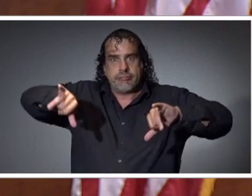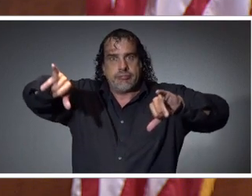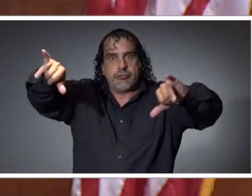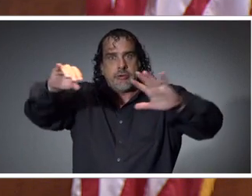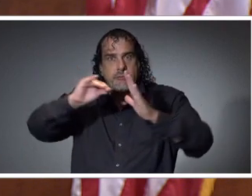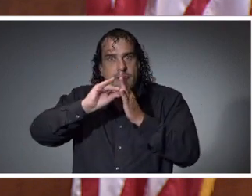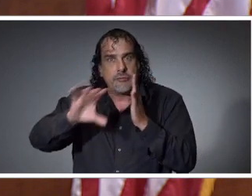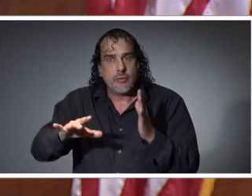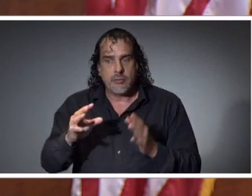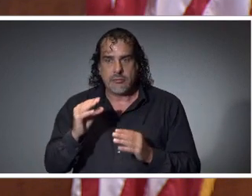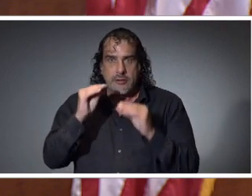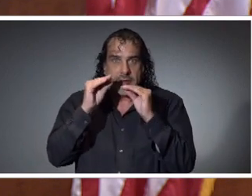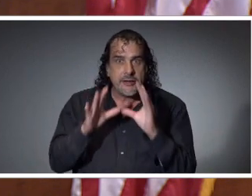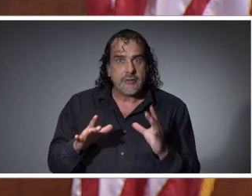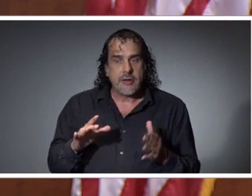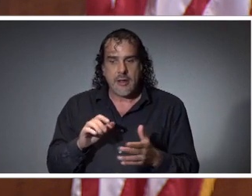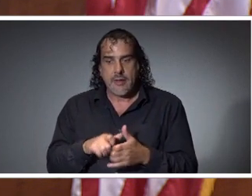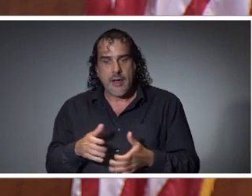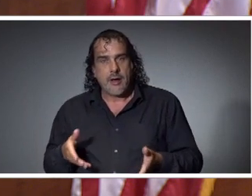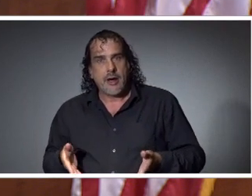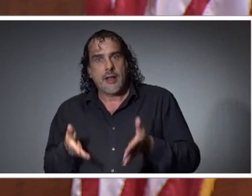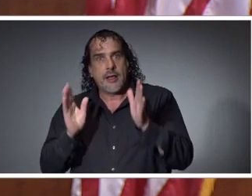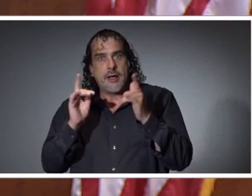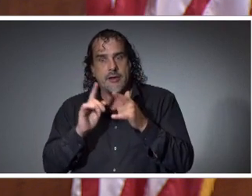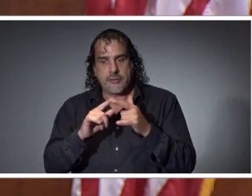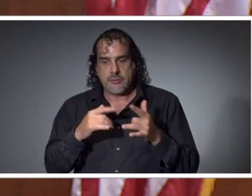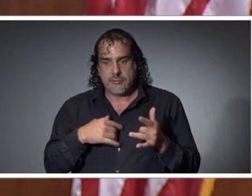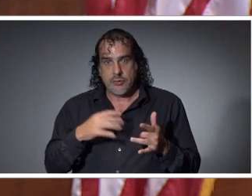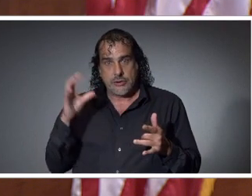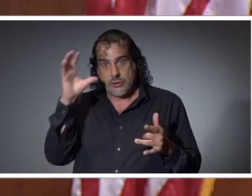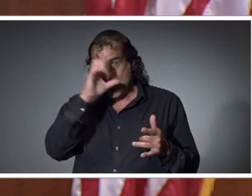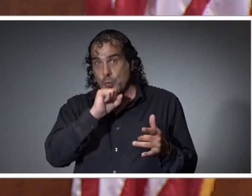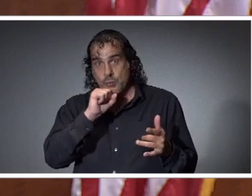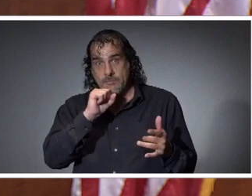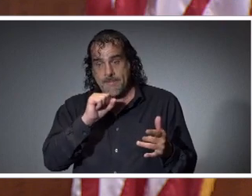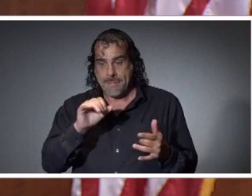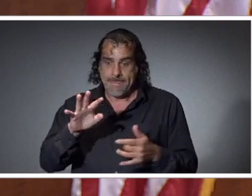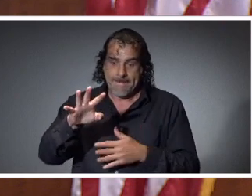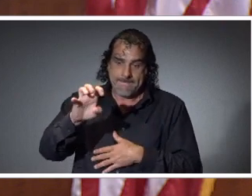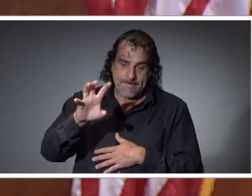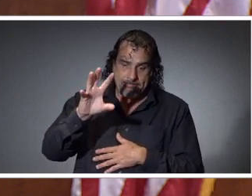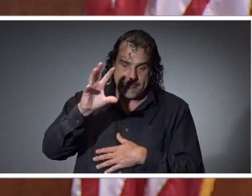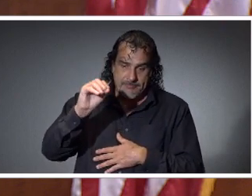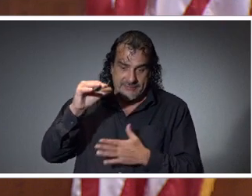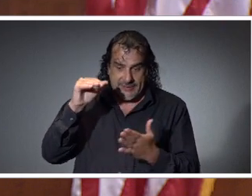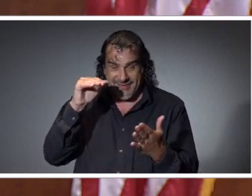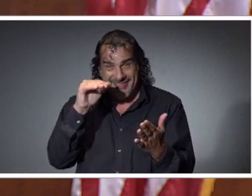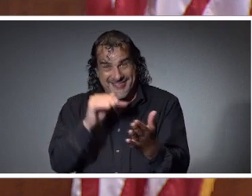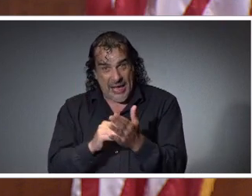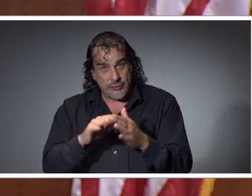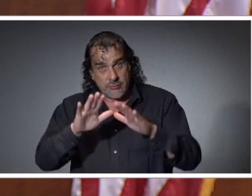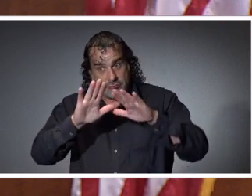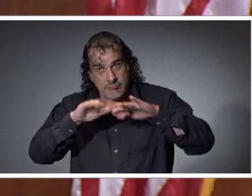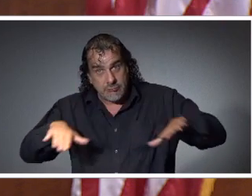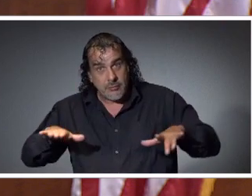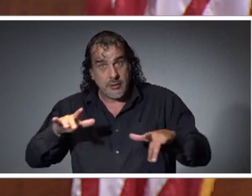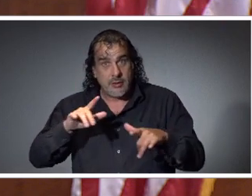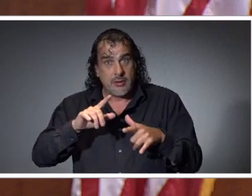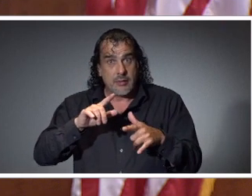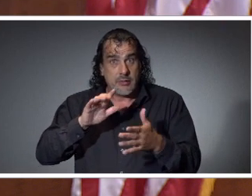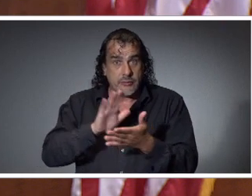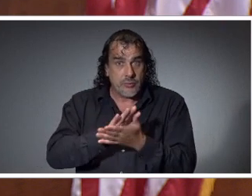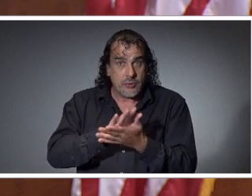students allows for, if you assume that we have 450,000 students and teachers,